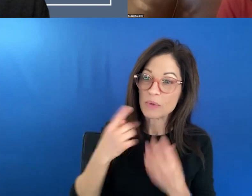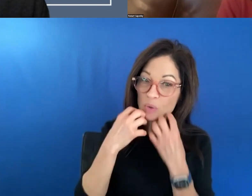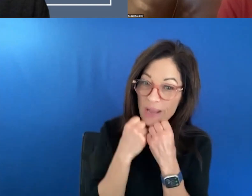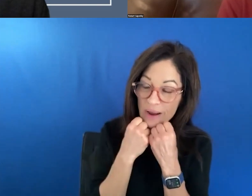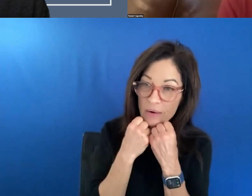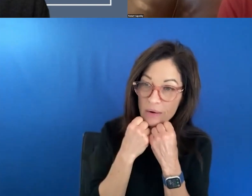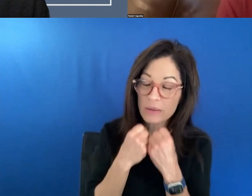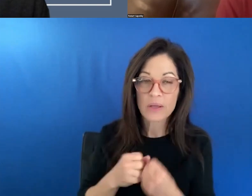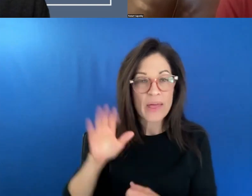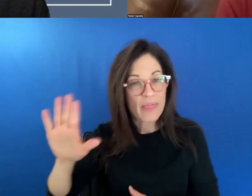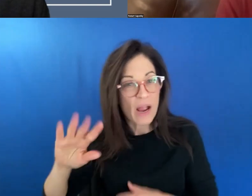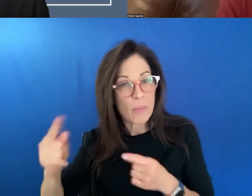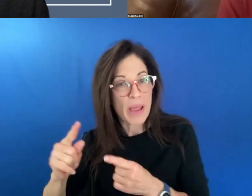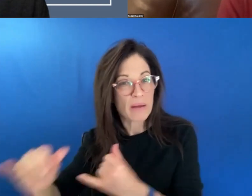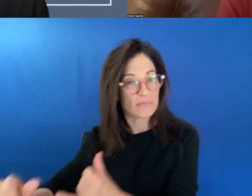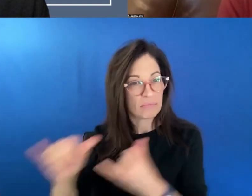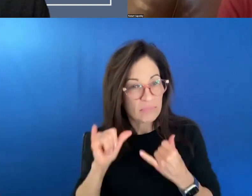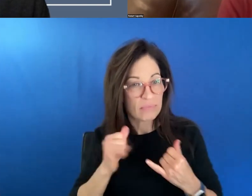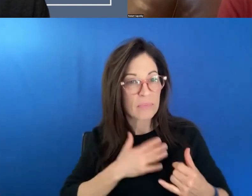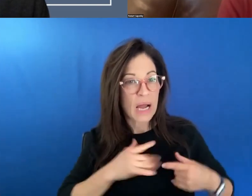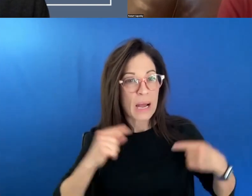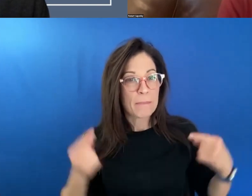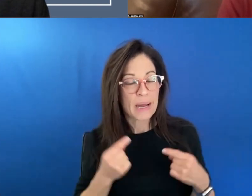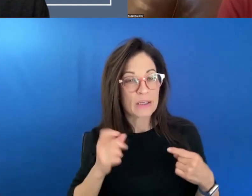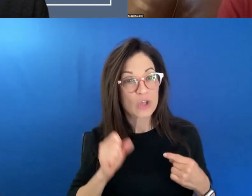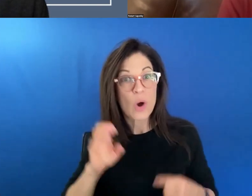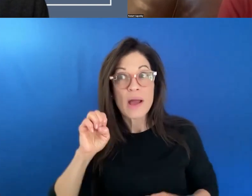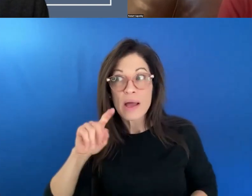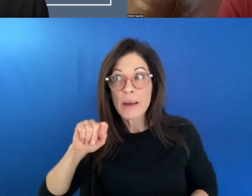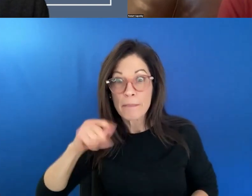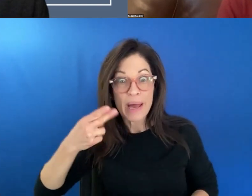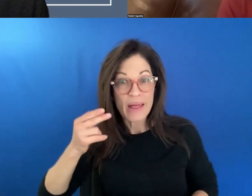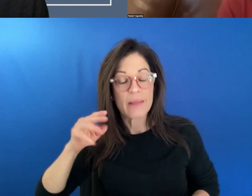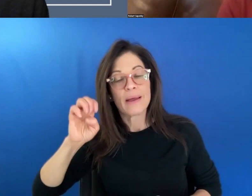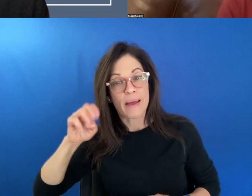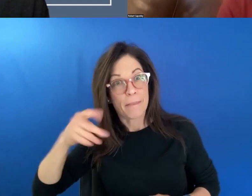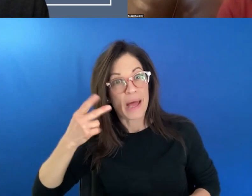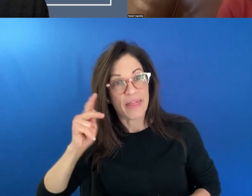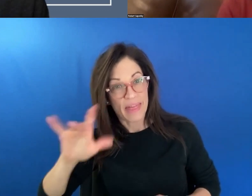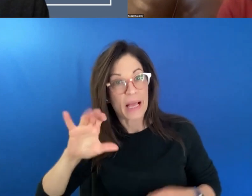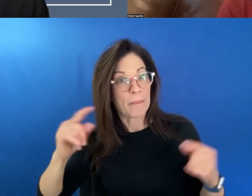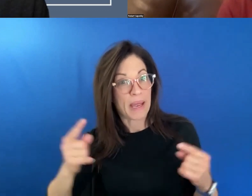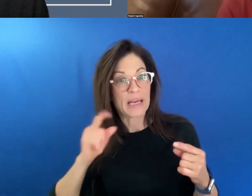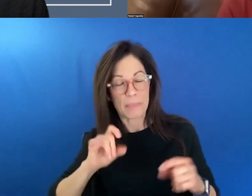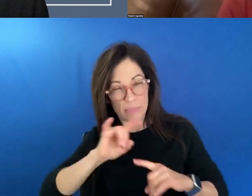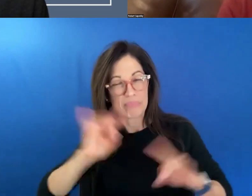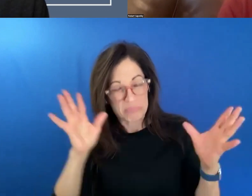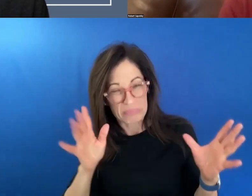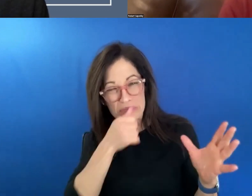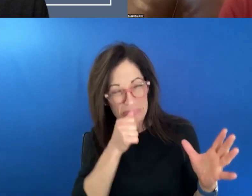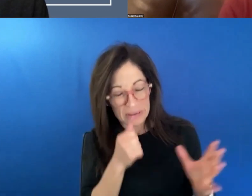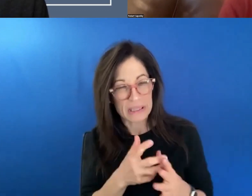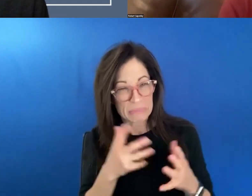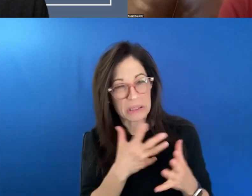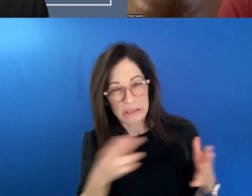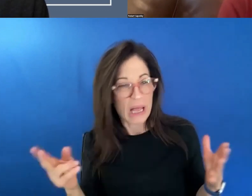is your pain and all that. So empathic pain can be painful as hell. And what we often find is it becomes way too